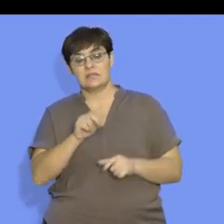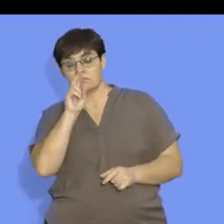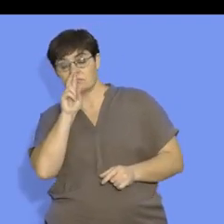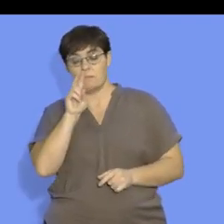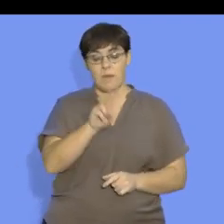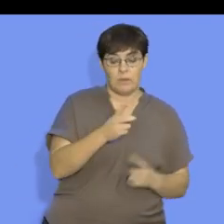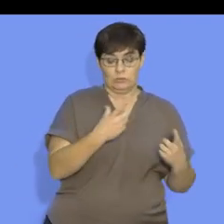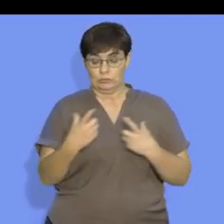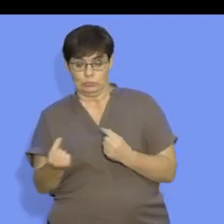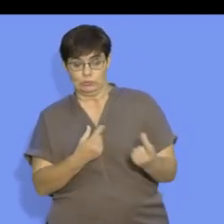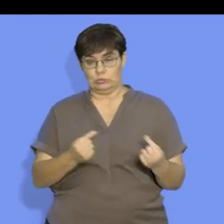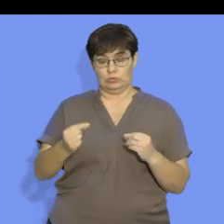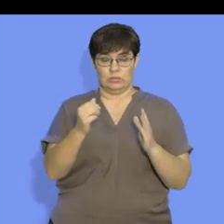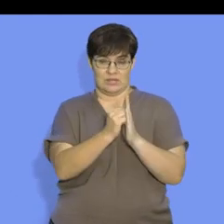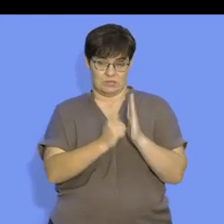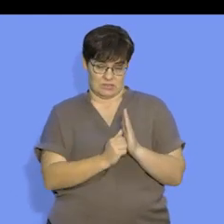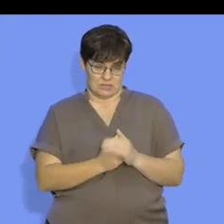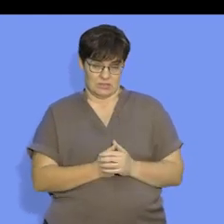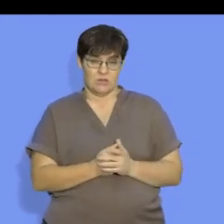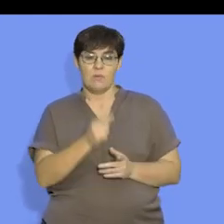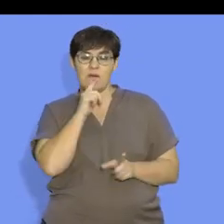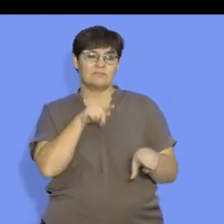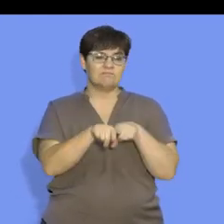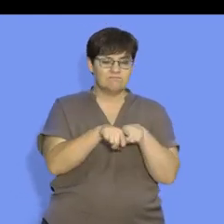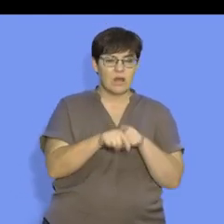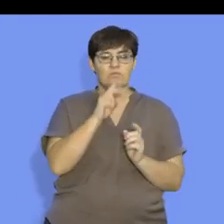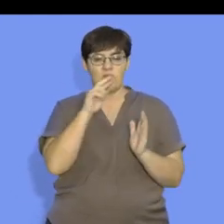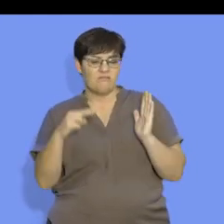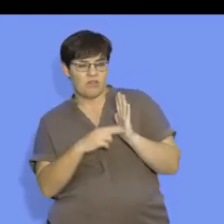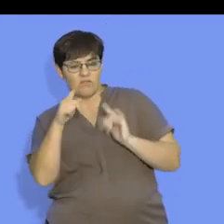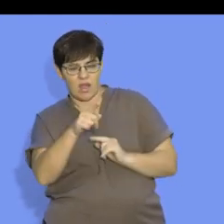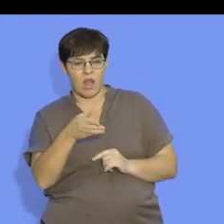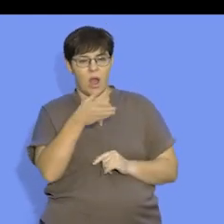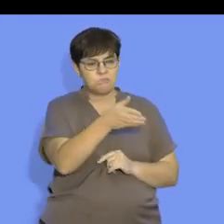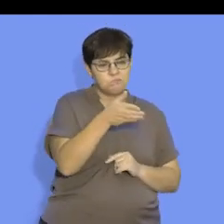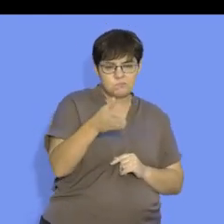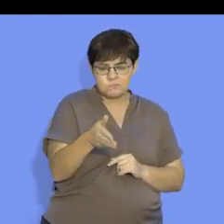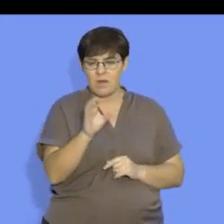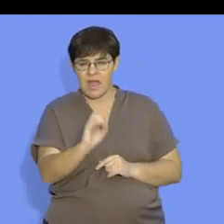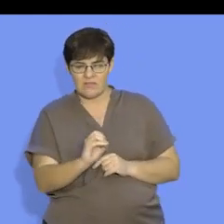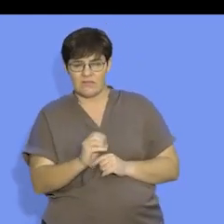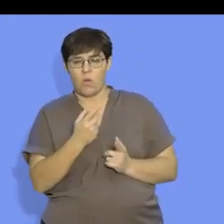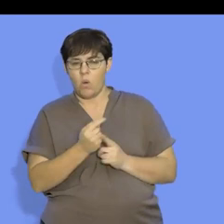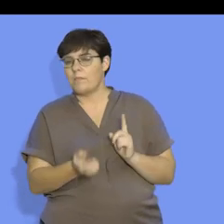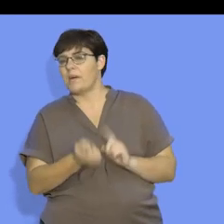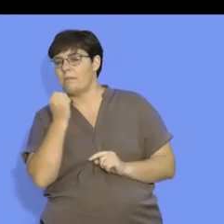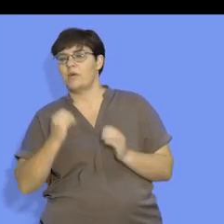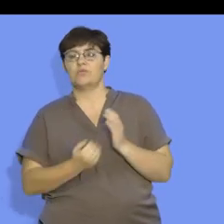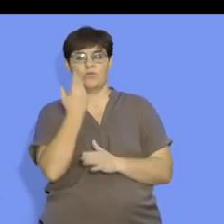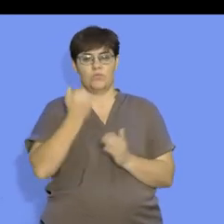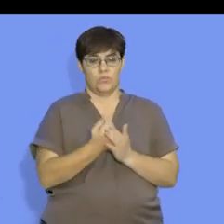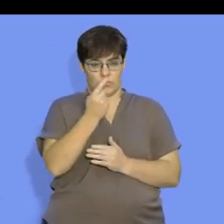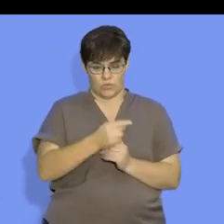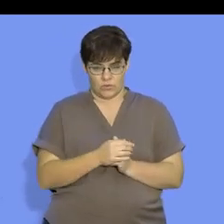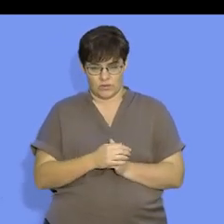is a hands-on type of a subject, so we will conduct experiments to verify existing facts, to discover